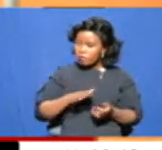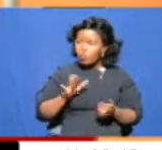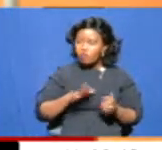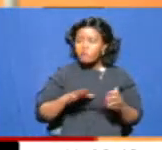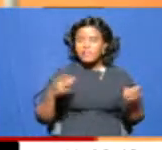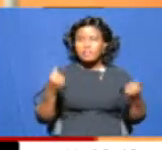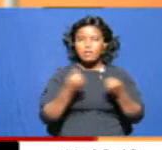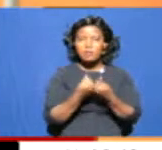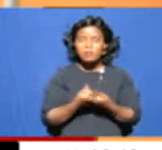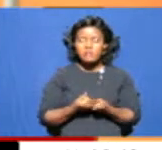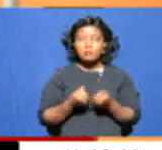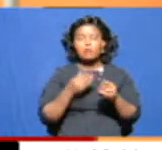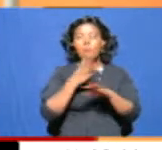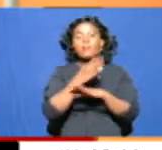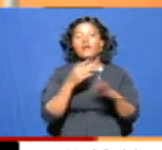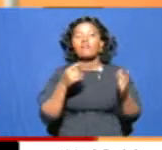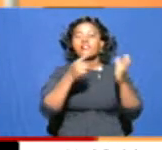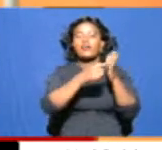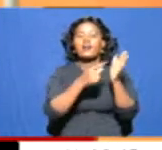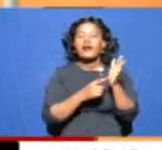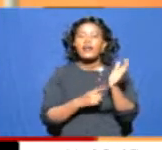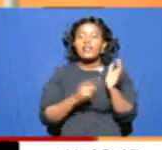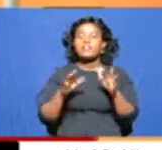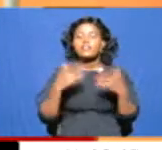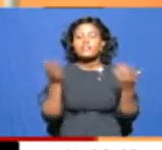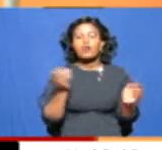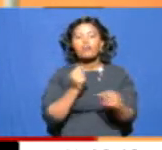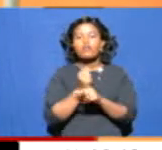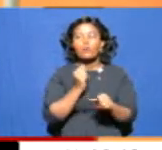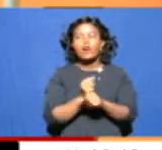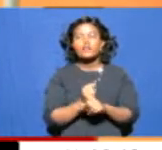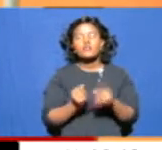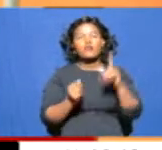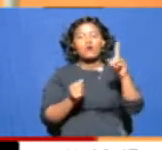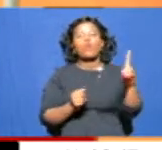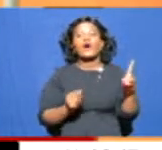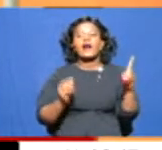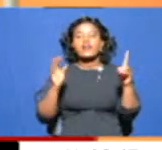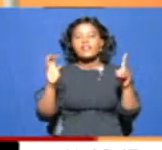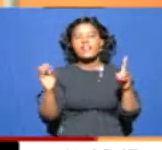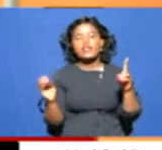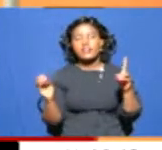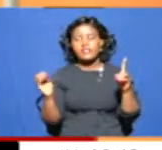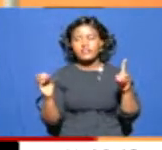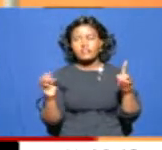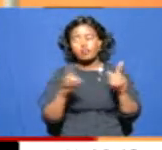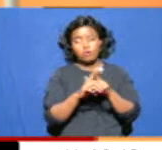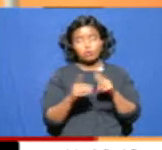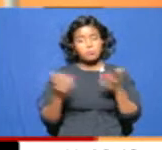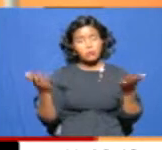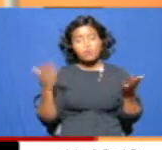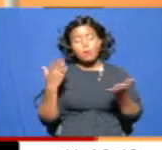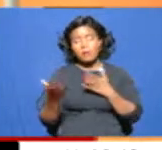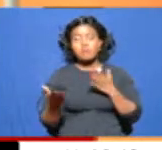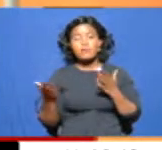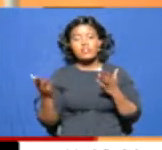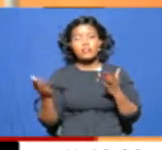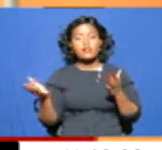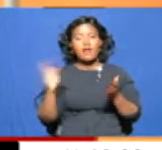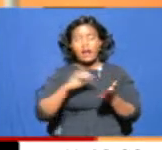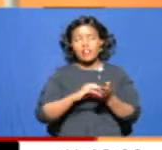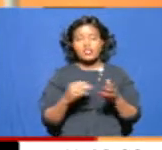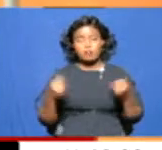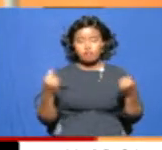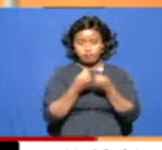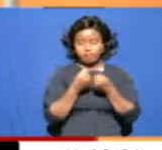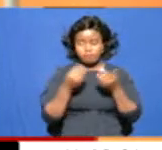after highlighting, or rather after seeing how they performed the 1-0 against Mamelodi Sundowns, hopefully they recover in the next game today. As we also,